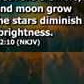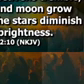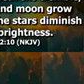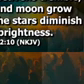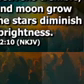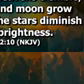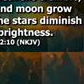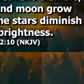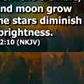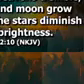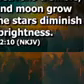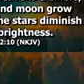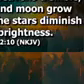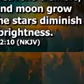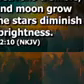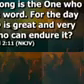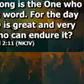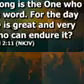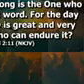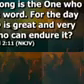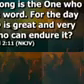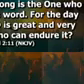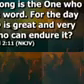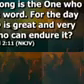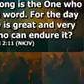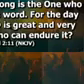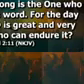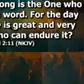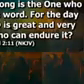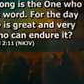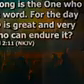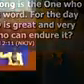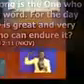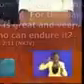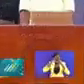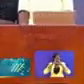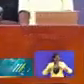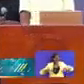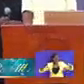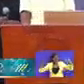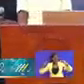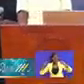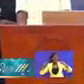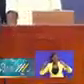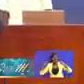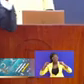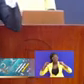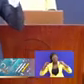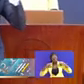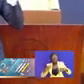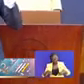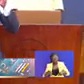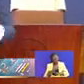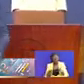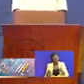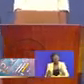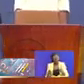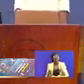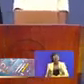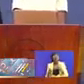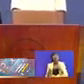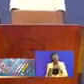dark and the star diminish their brightness when you hear the Sun and the Moon it is not physical it is secular